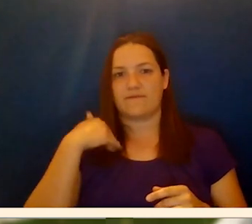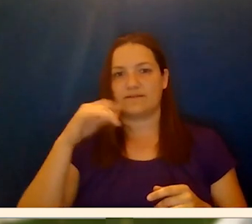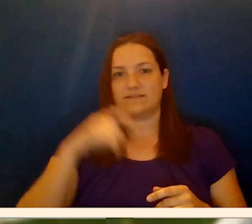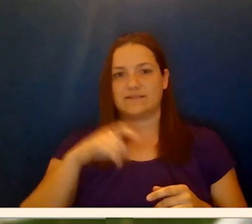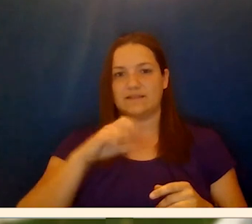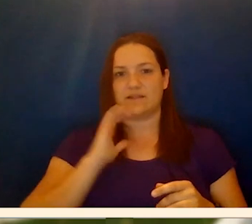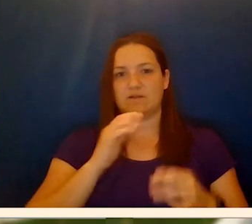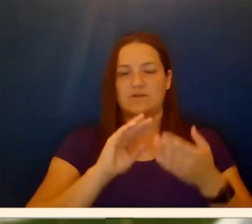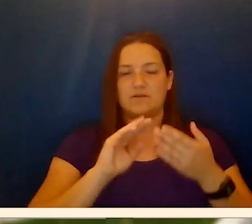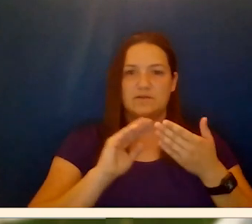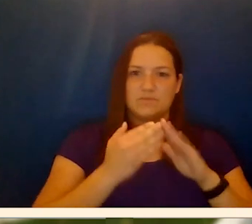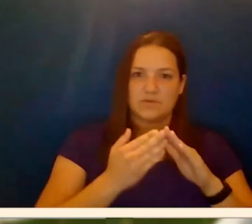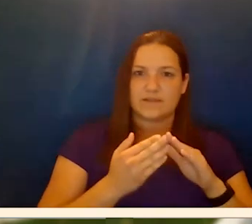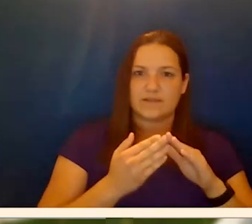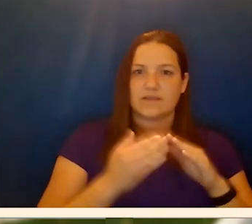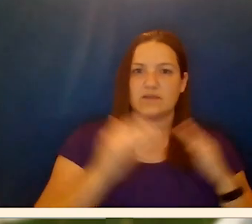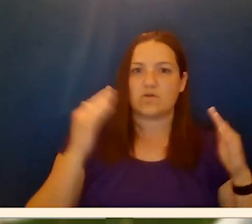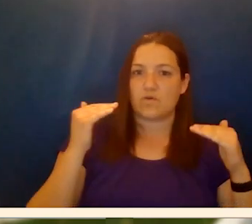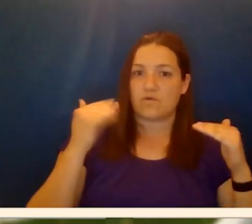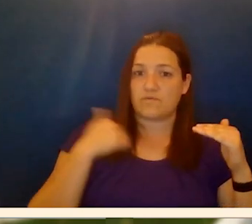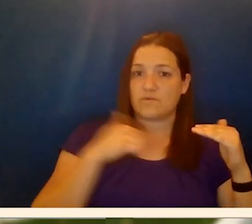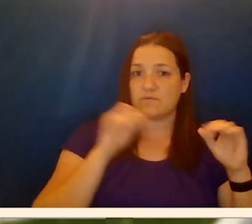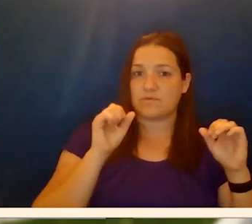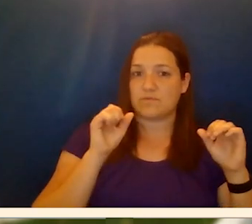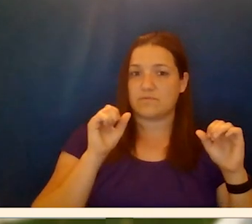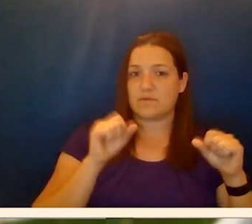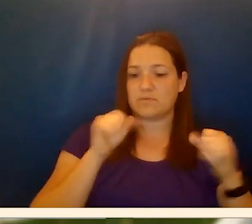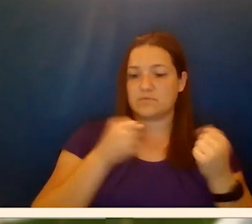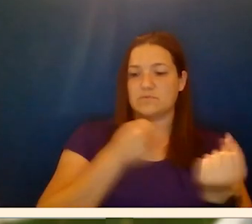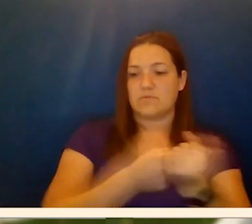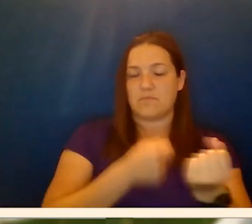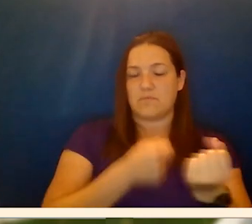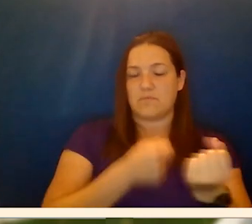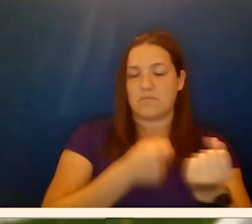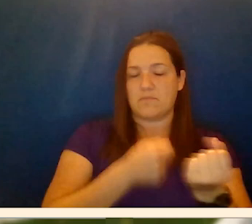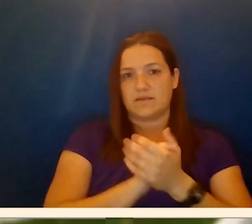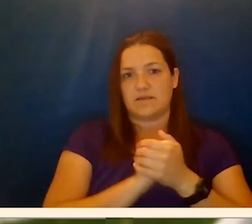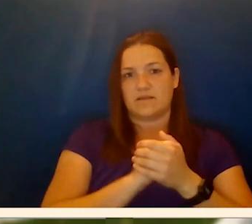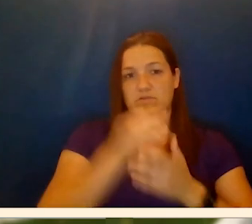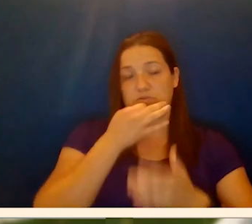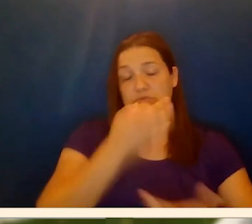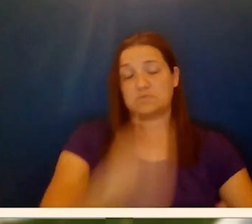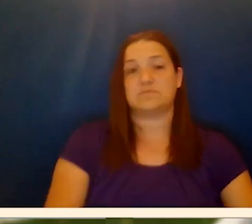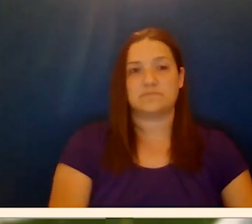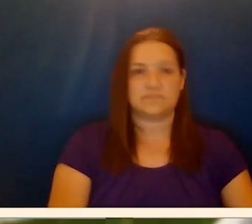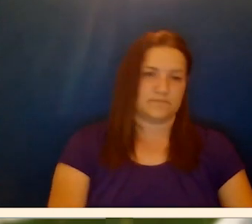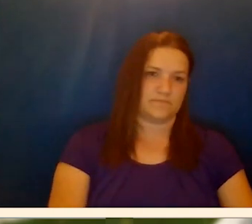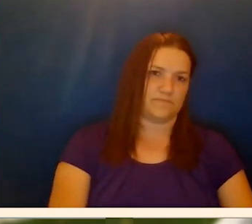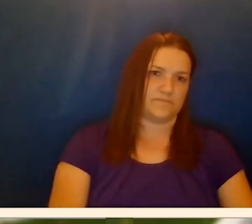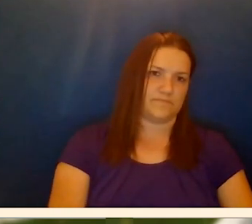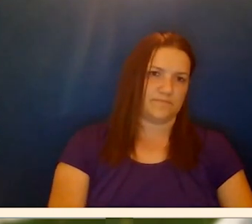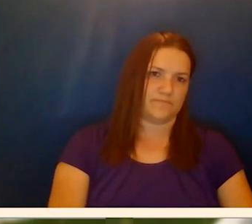able to accommodate that in the very near future. So patients are being asked to wait in their cars,